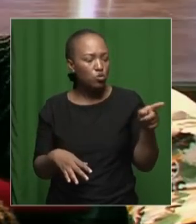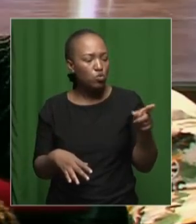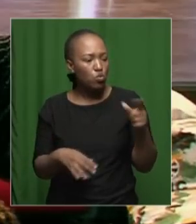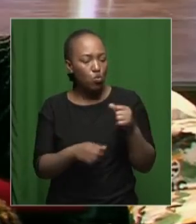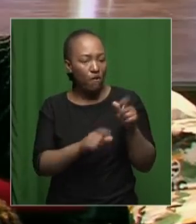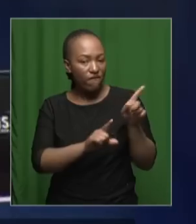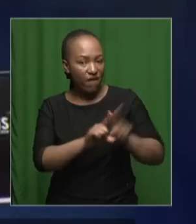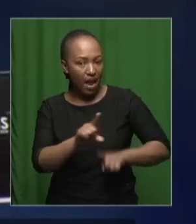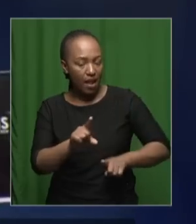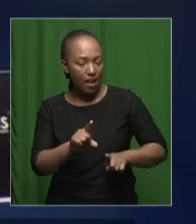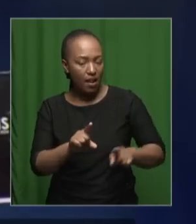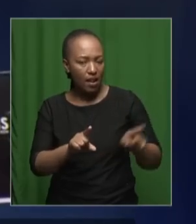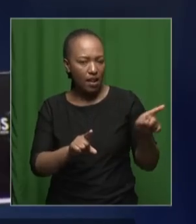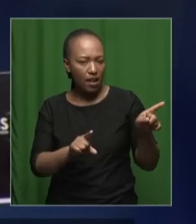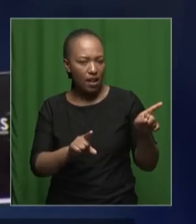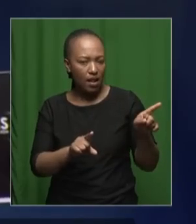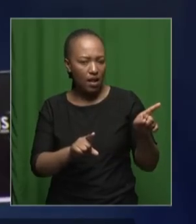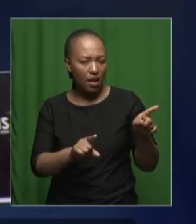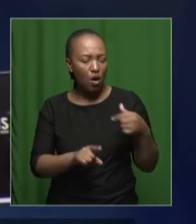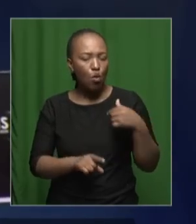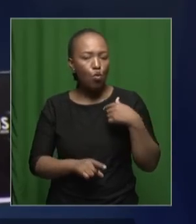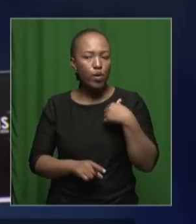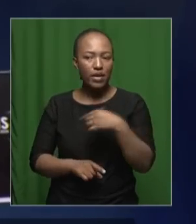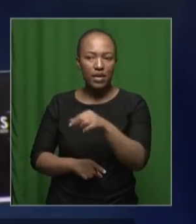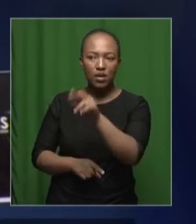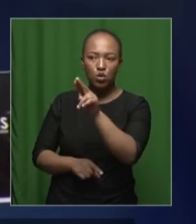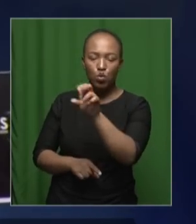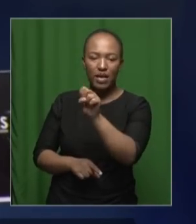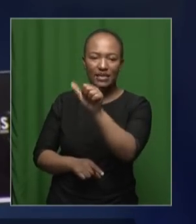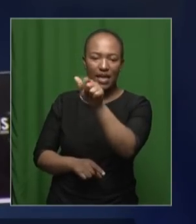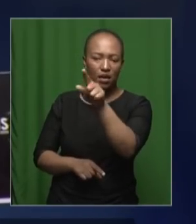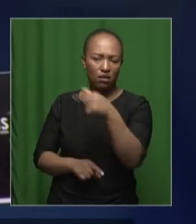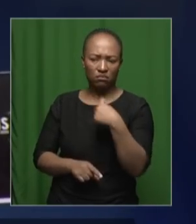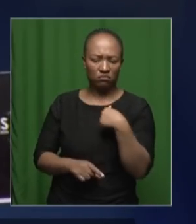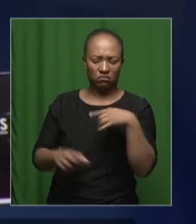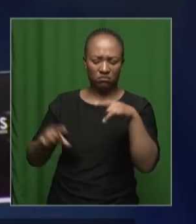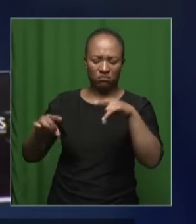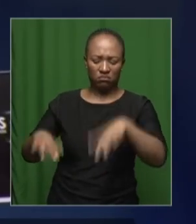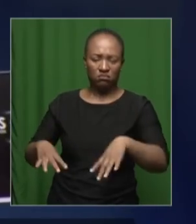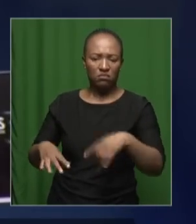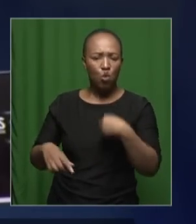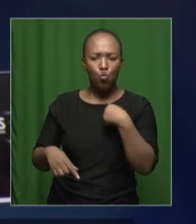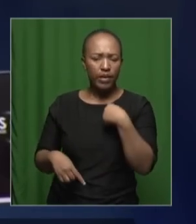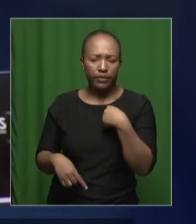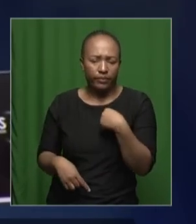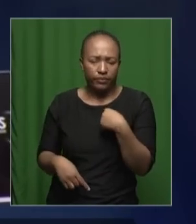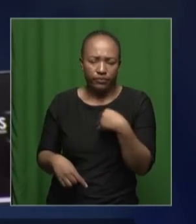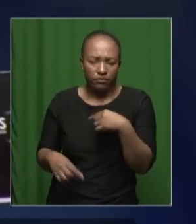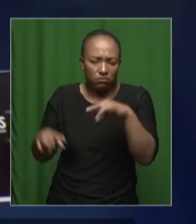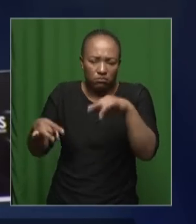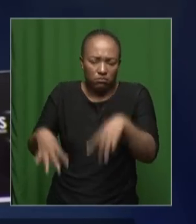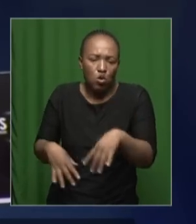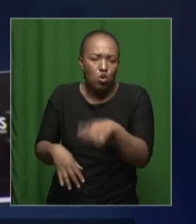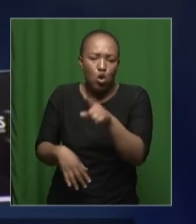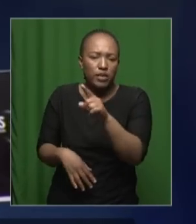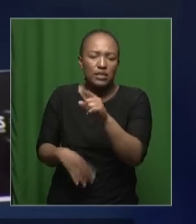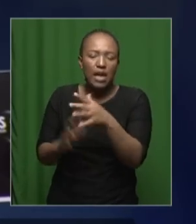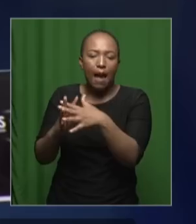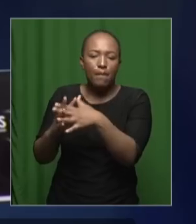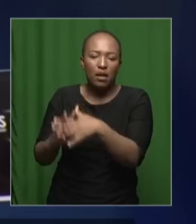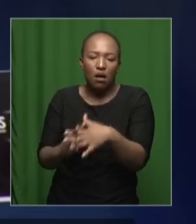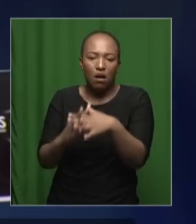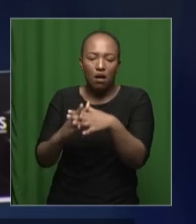right? We are not the USA. Let's start there. You see, South Africa has the highest unemployment